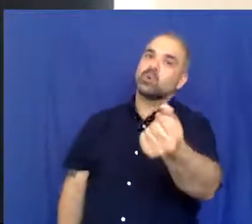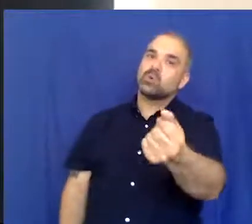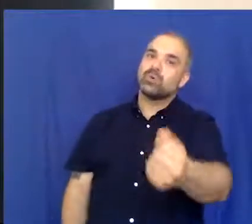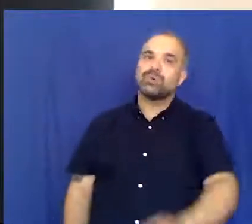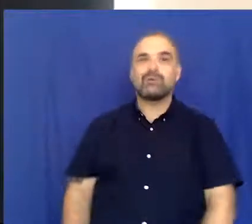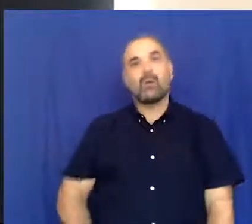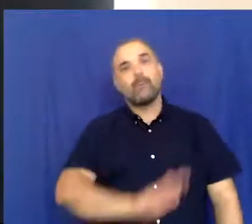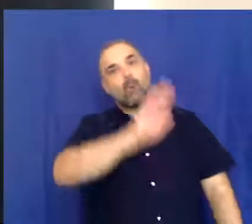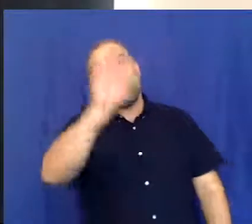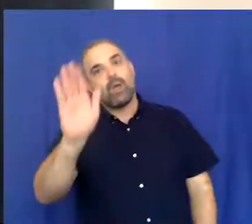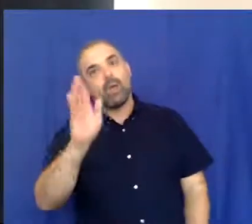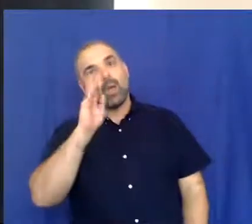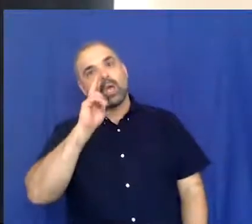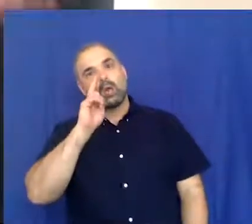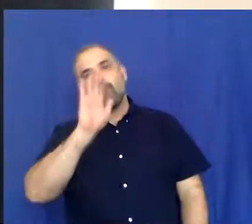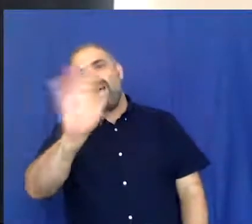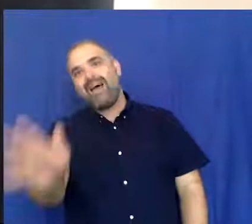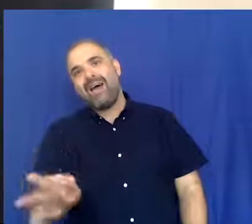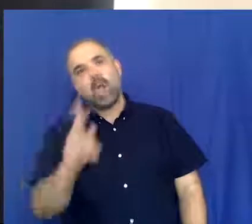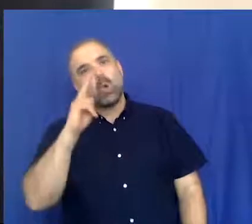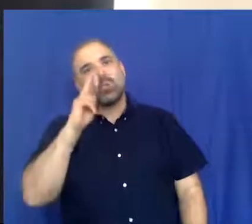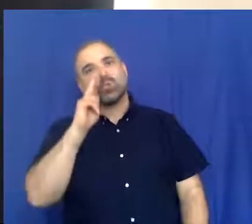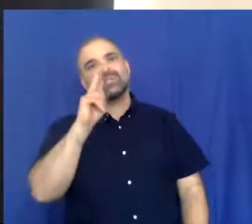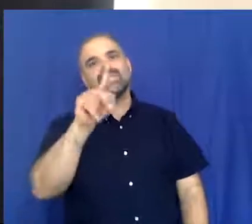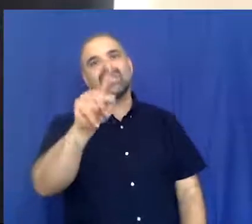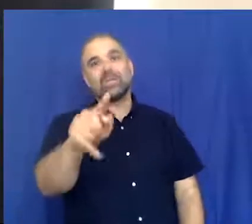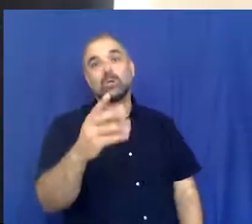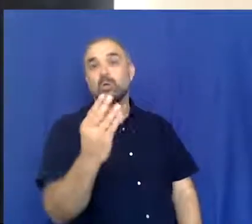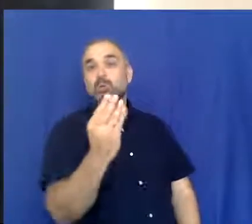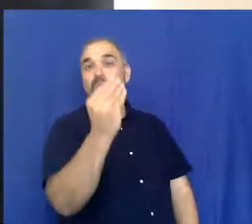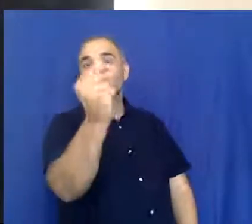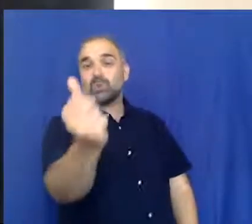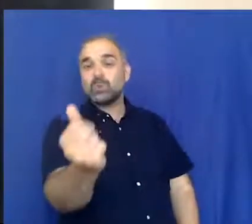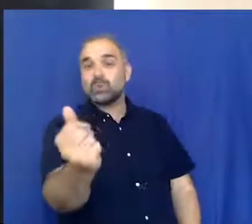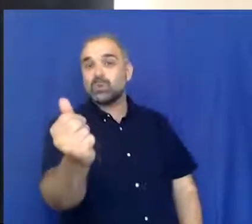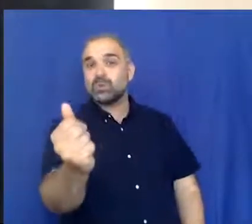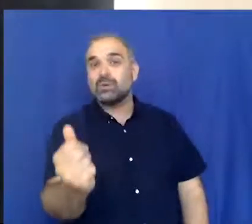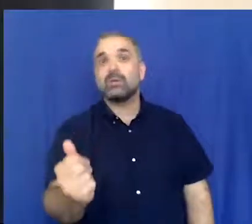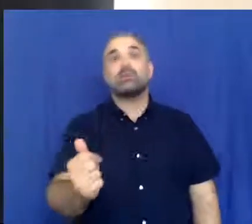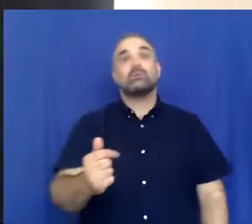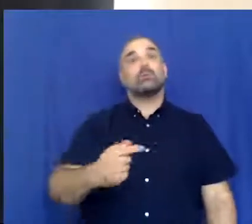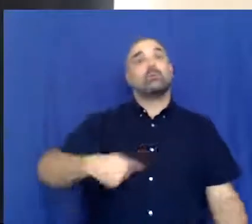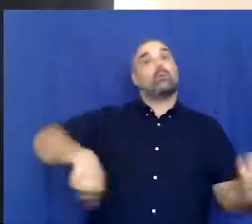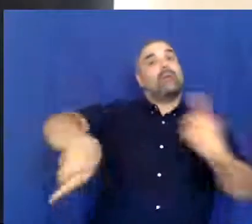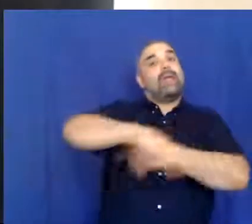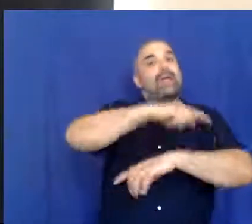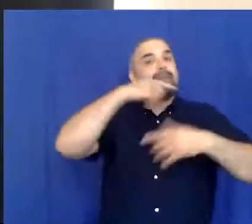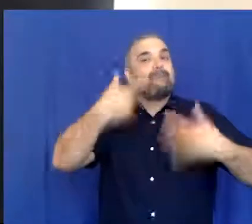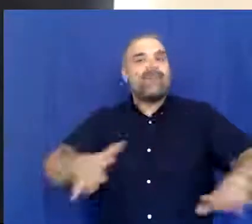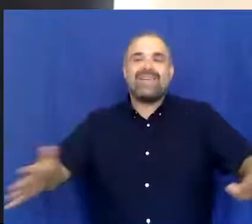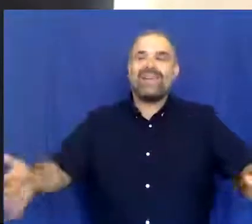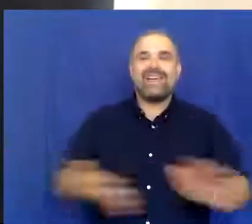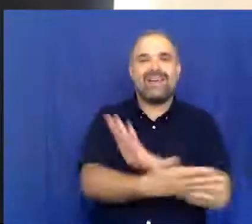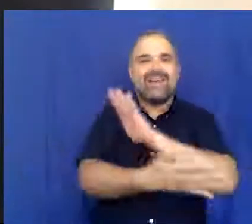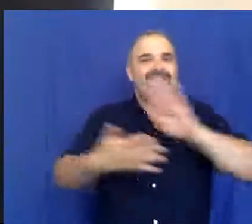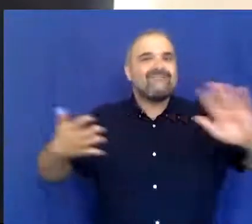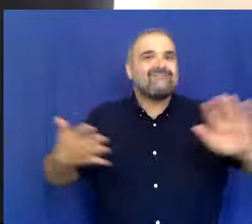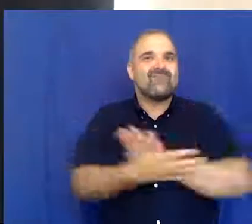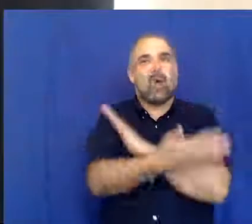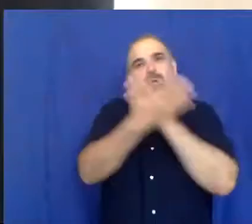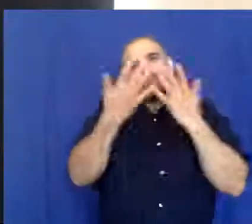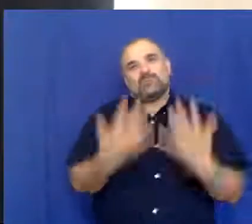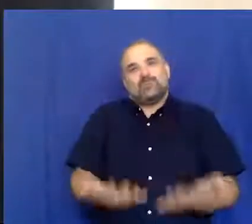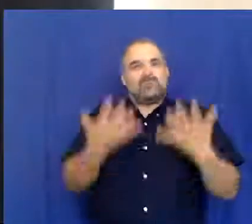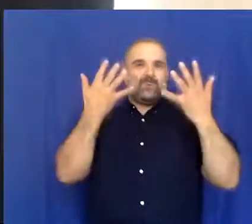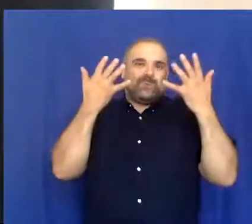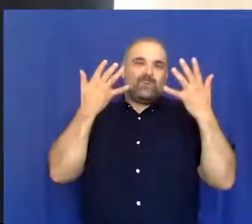we'll see you soon. Hoyle, goodbye, we'll see you soon. We have